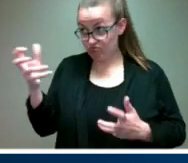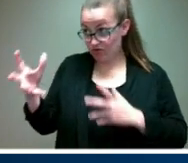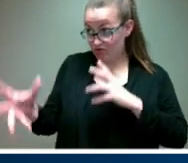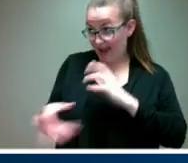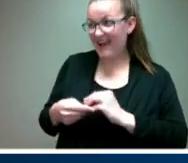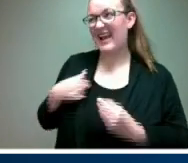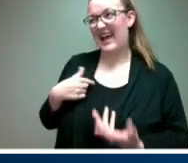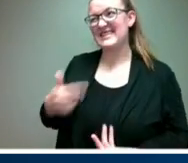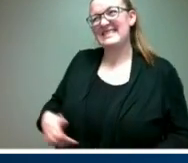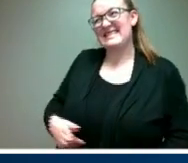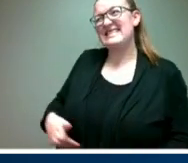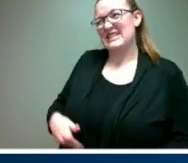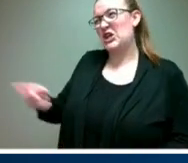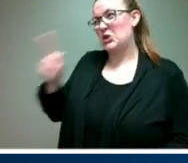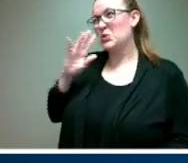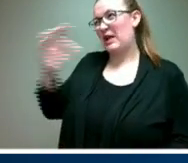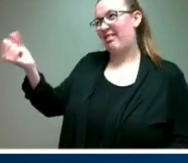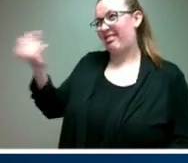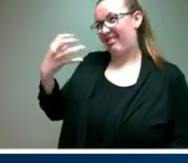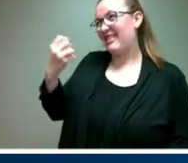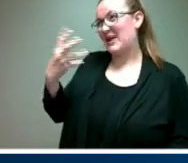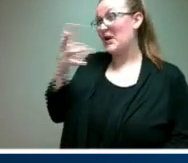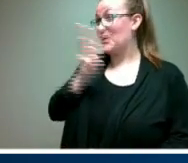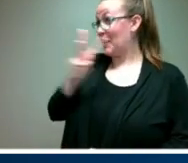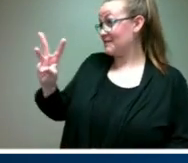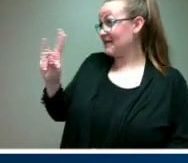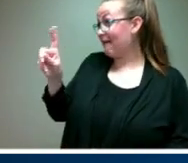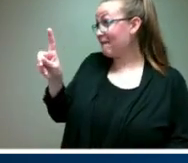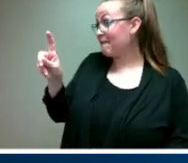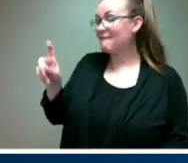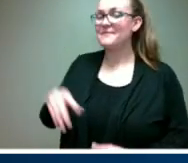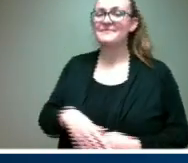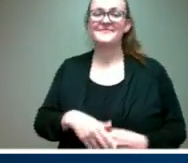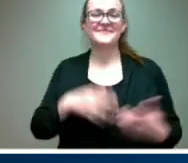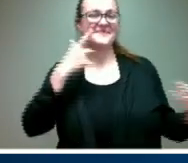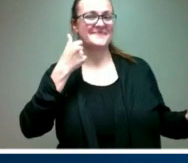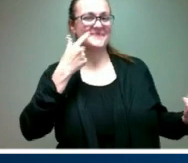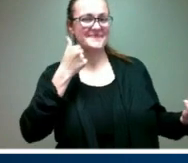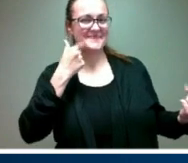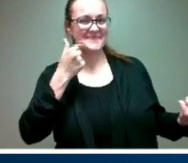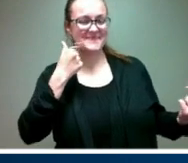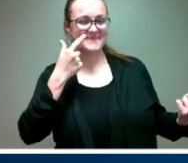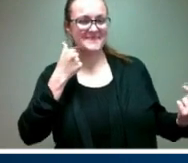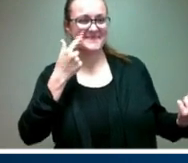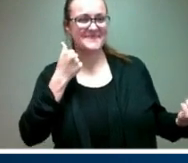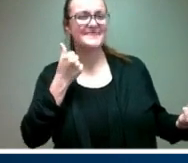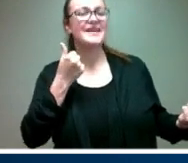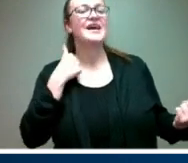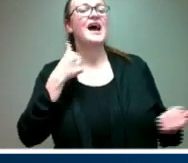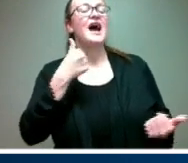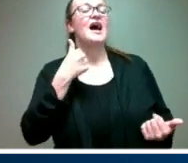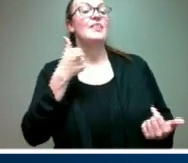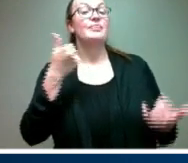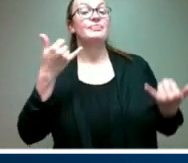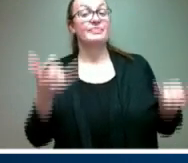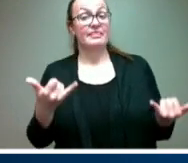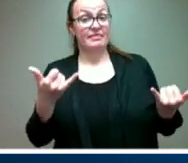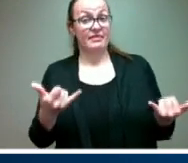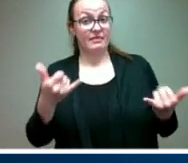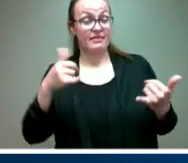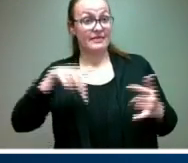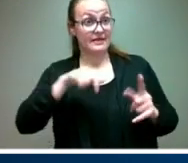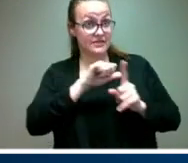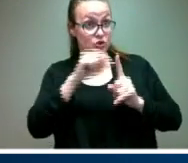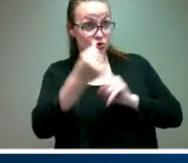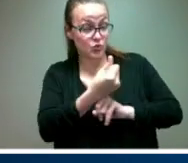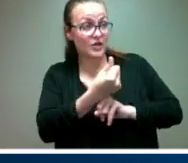Website address. Yes. And I just want to frame this situation that we're in today. It's impacting every family,